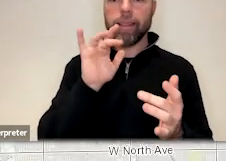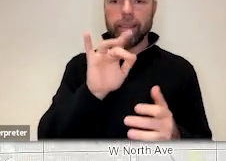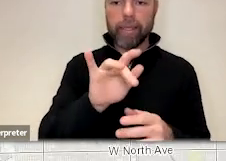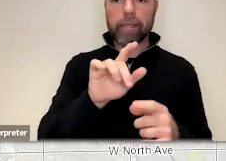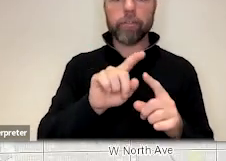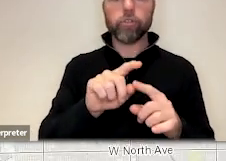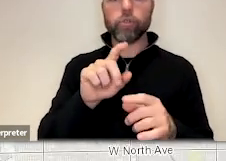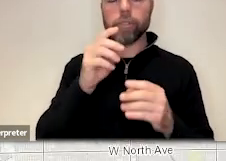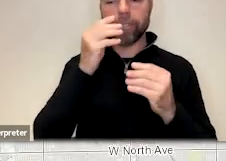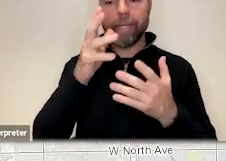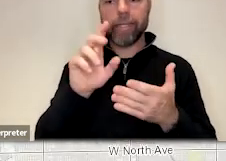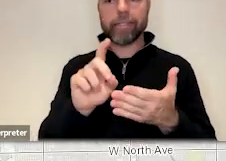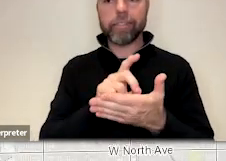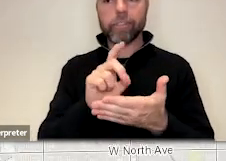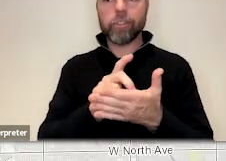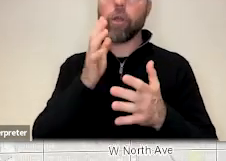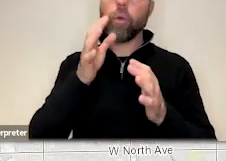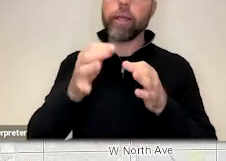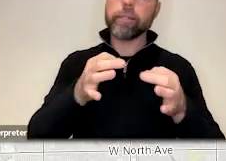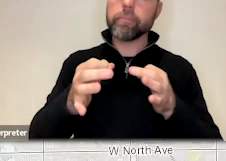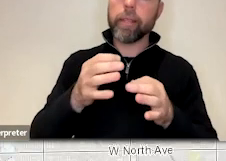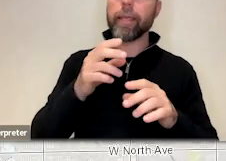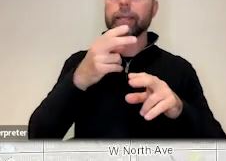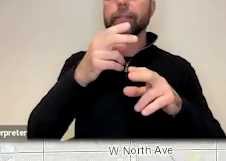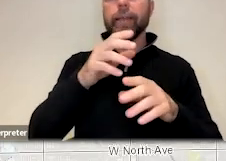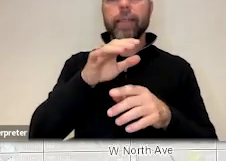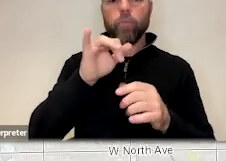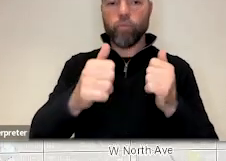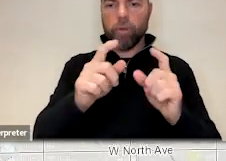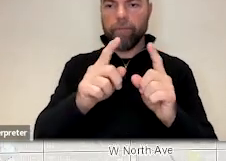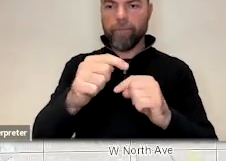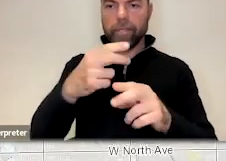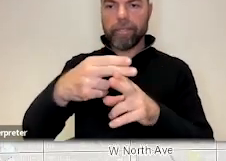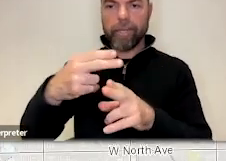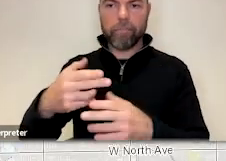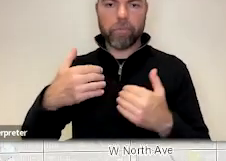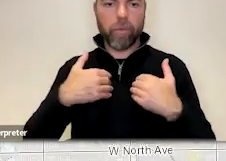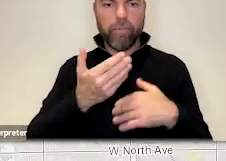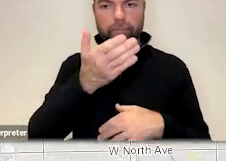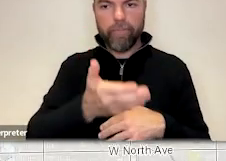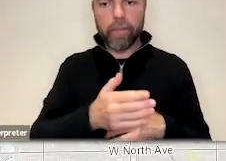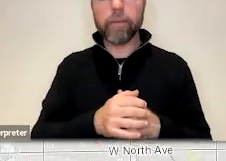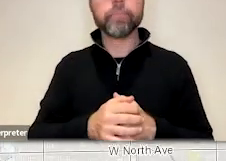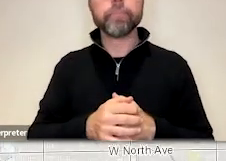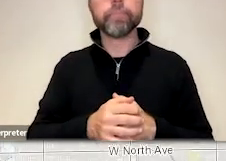dictionary that's going to explain the field names that we're using here. All